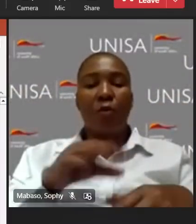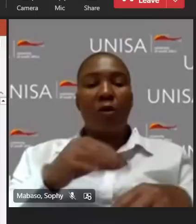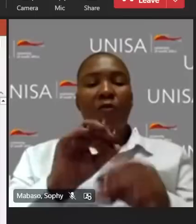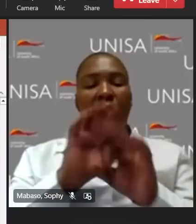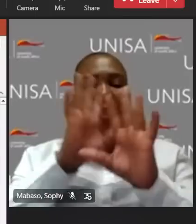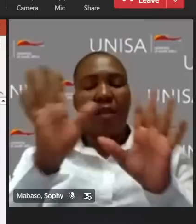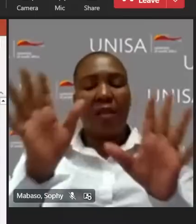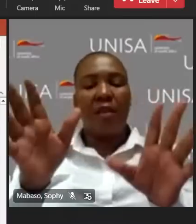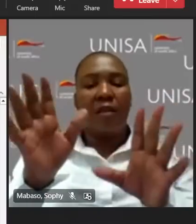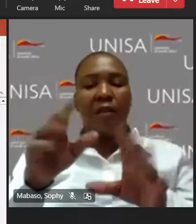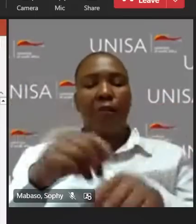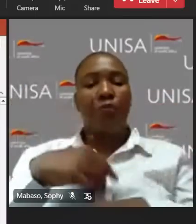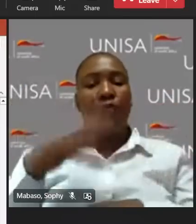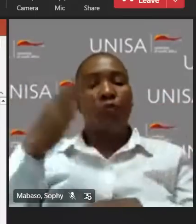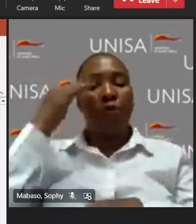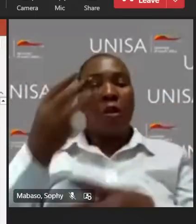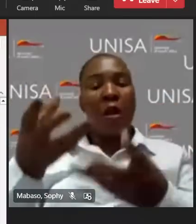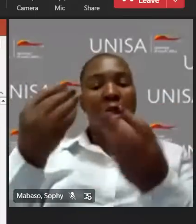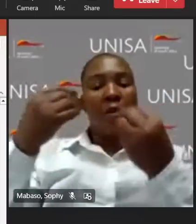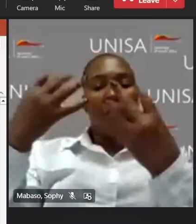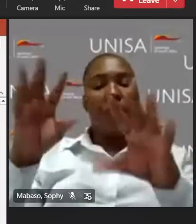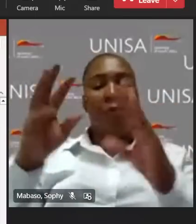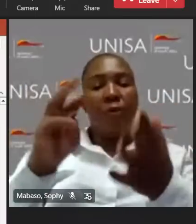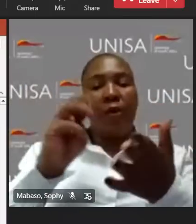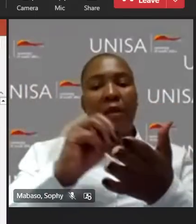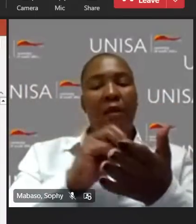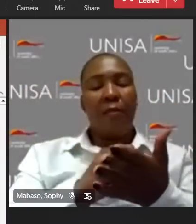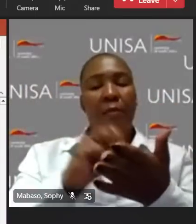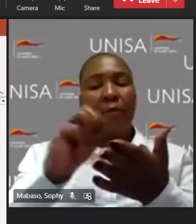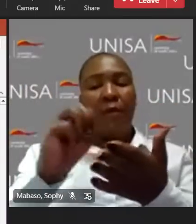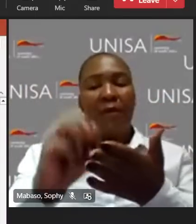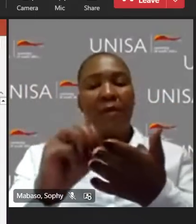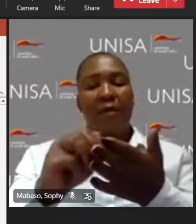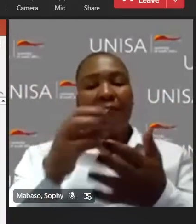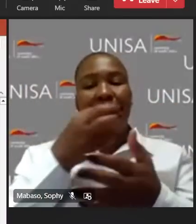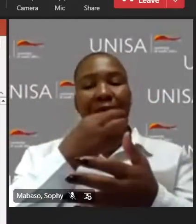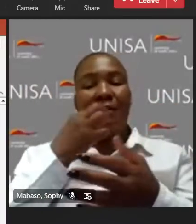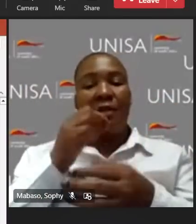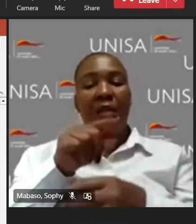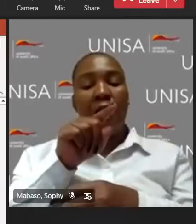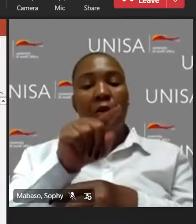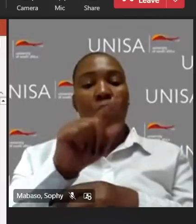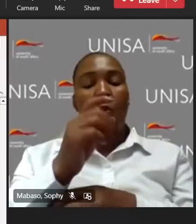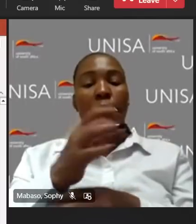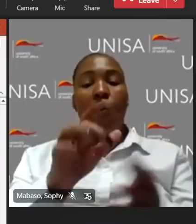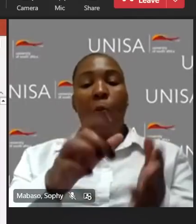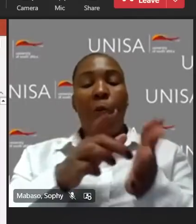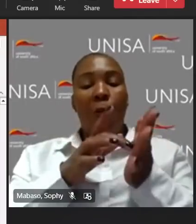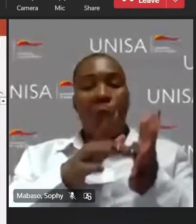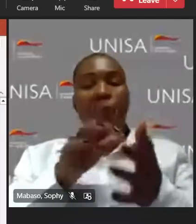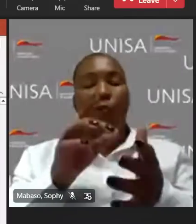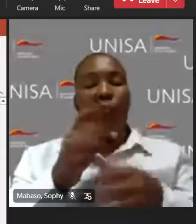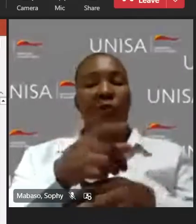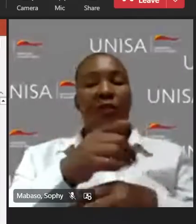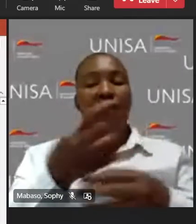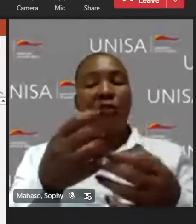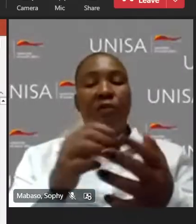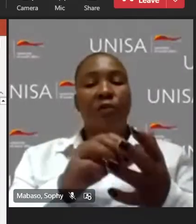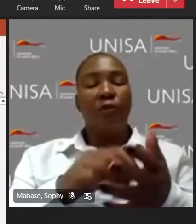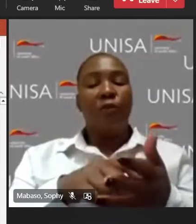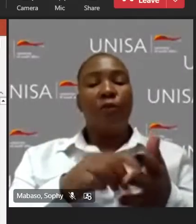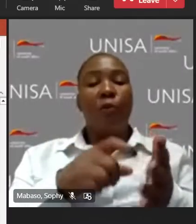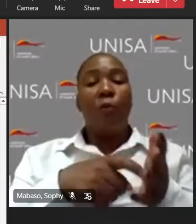you receive an SMS that says your account is overdue and it's from Kumala Masondo, contact